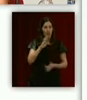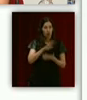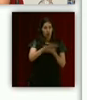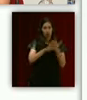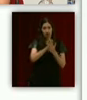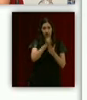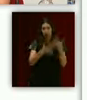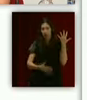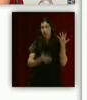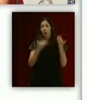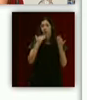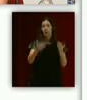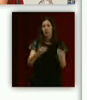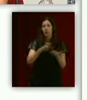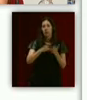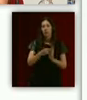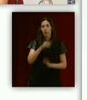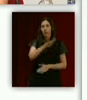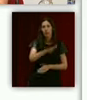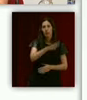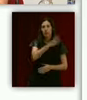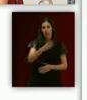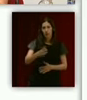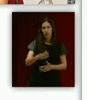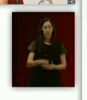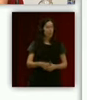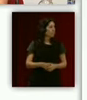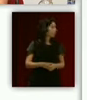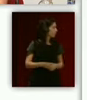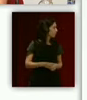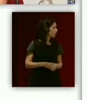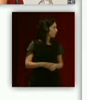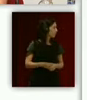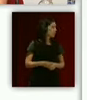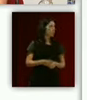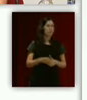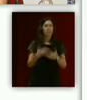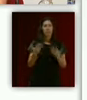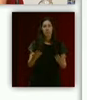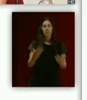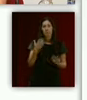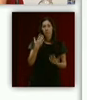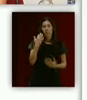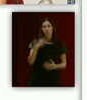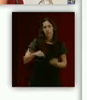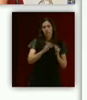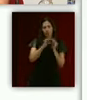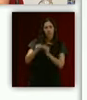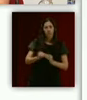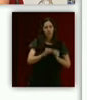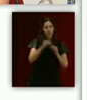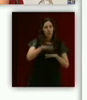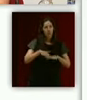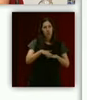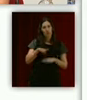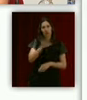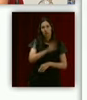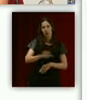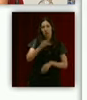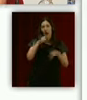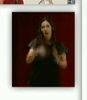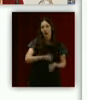We have an application that enables us to control the device that I mentioned through the P300 system. In order to